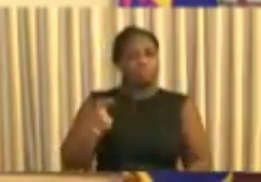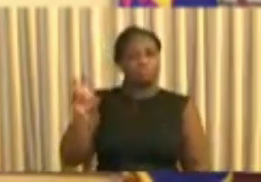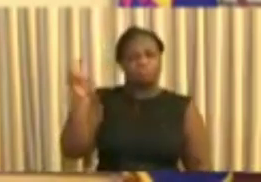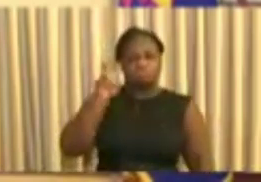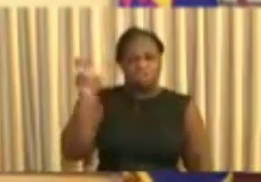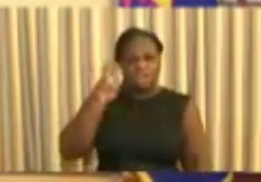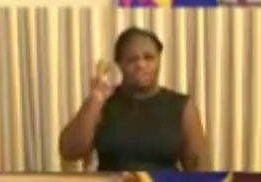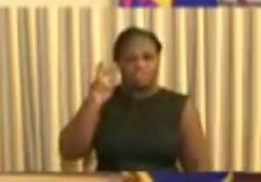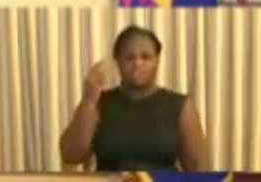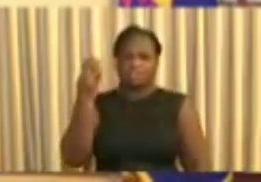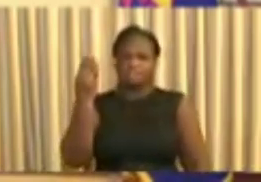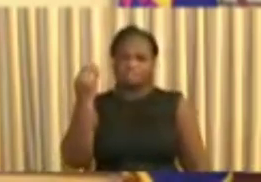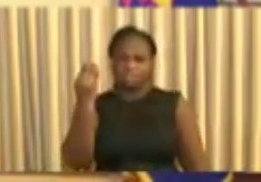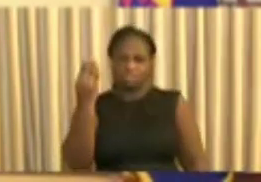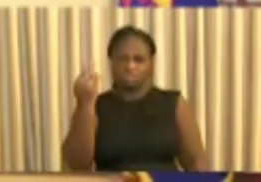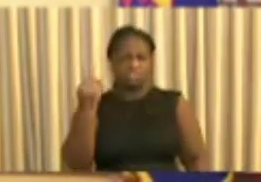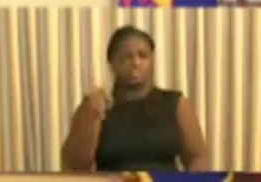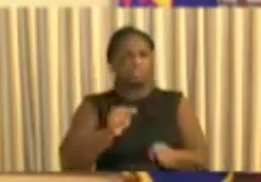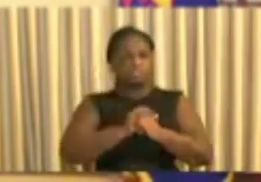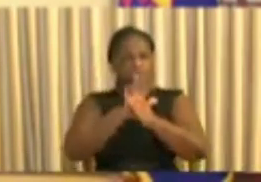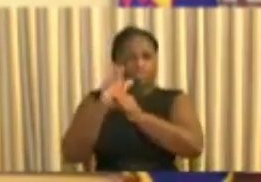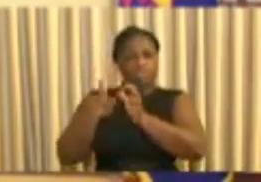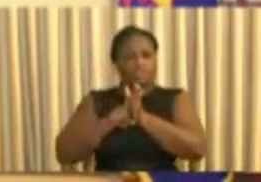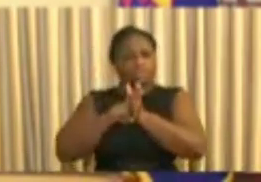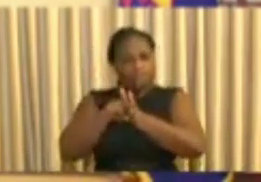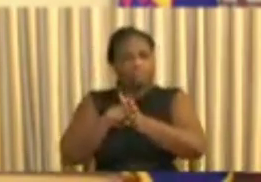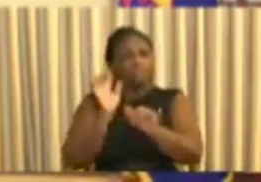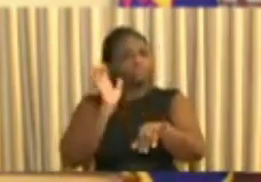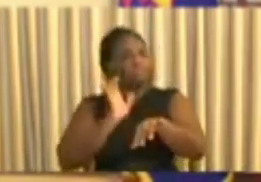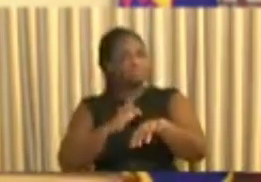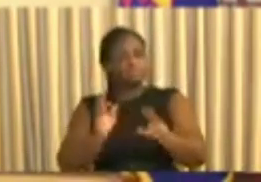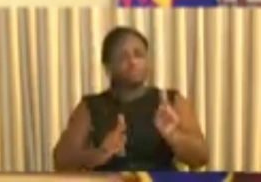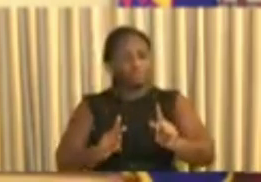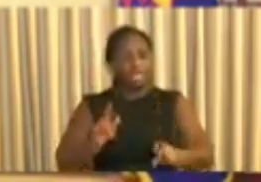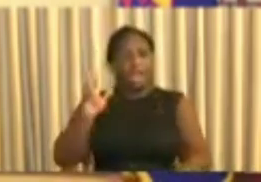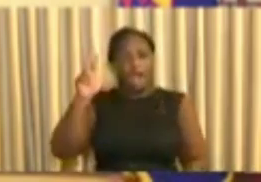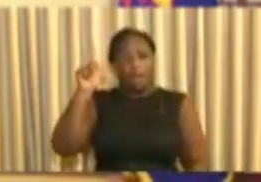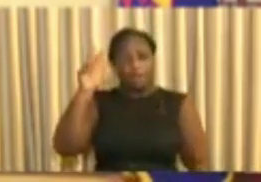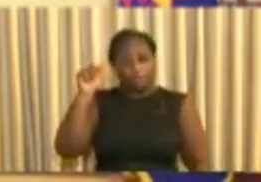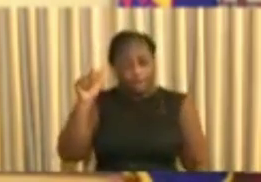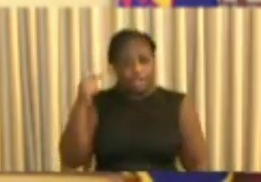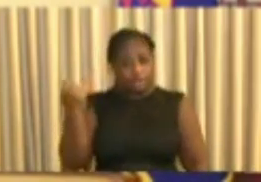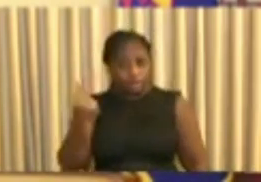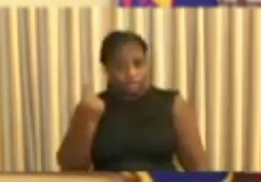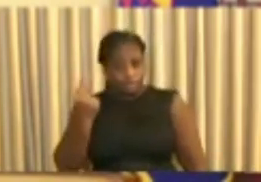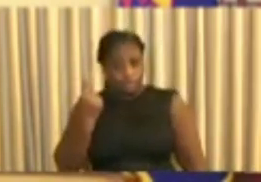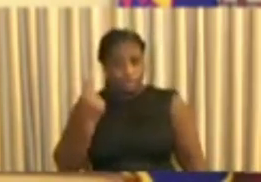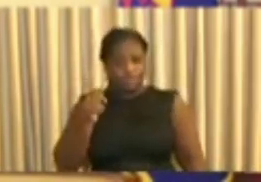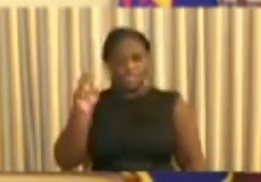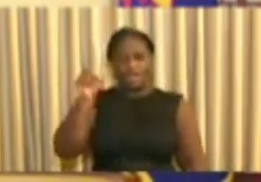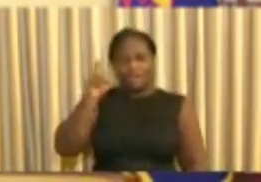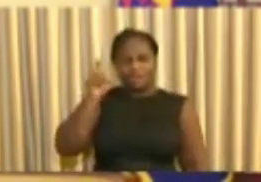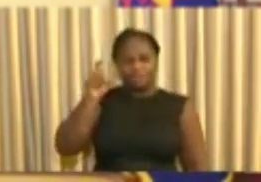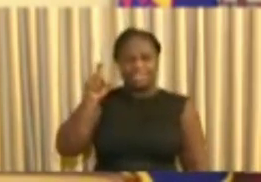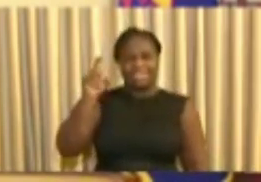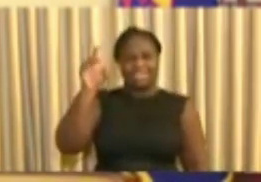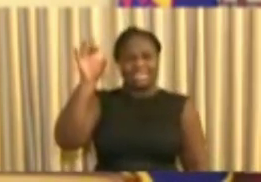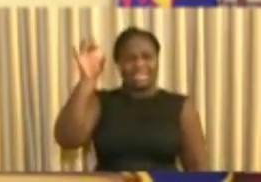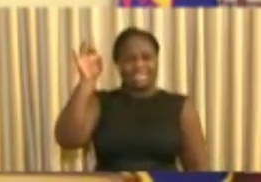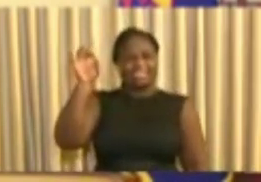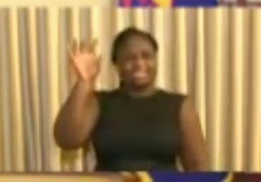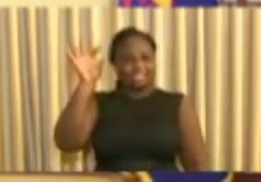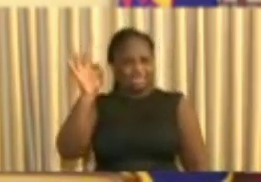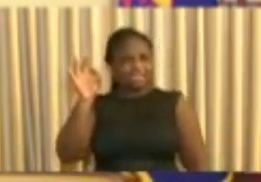of 214 cases. The Greater Accra region has 189